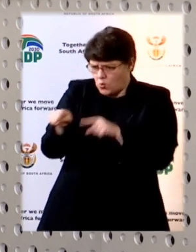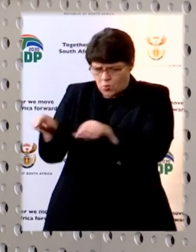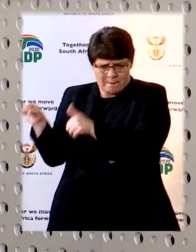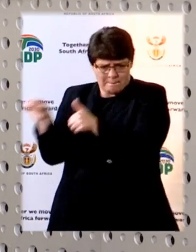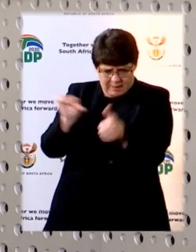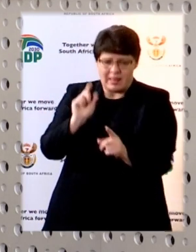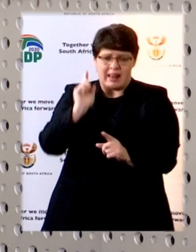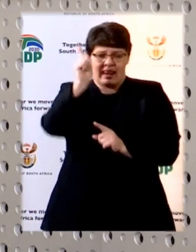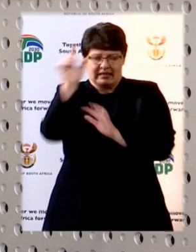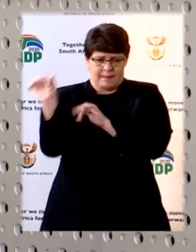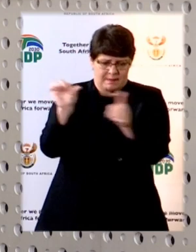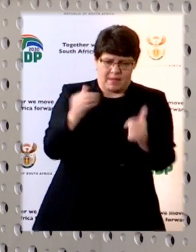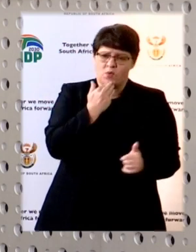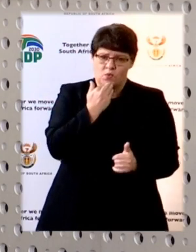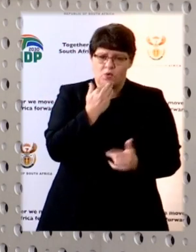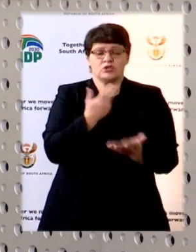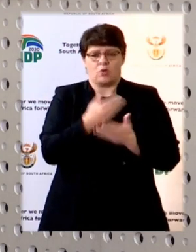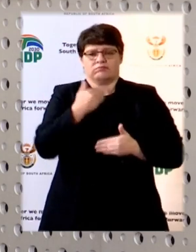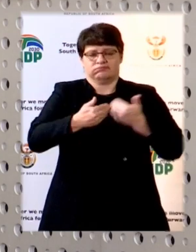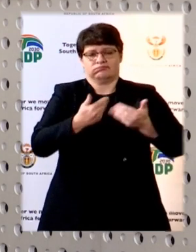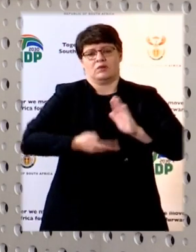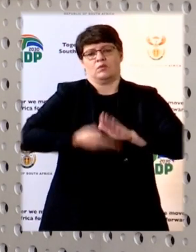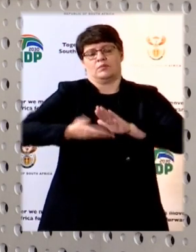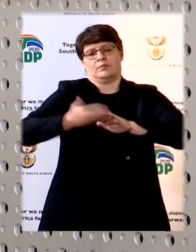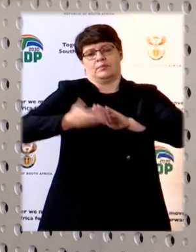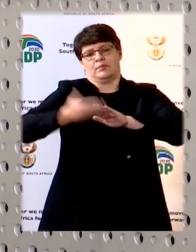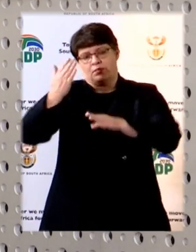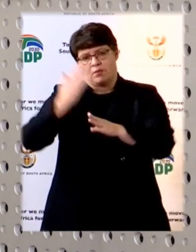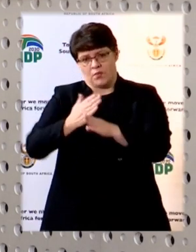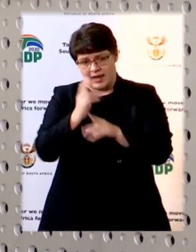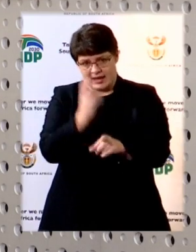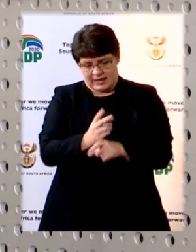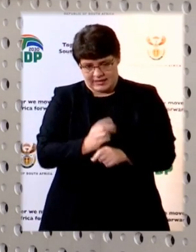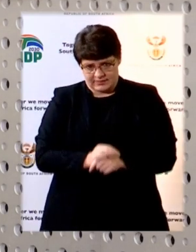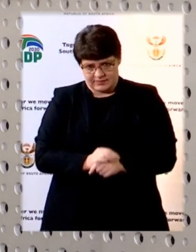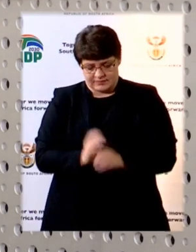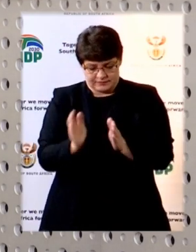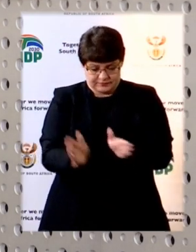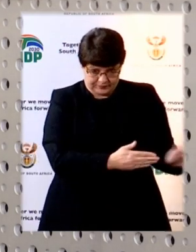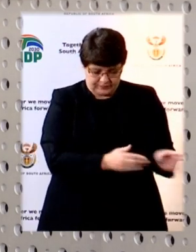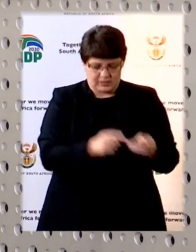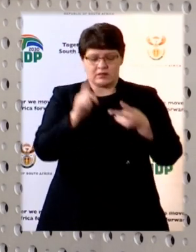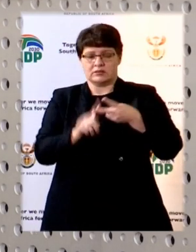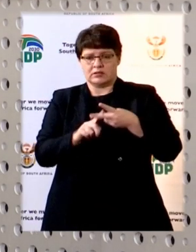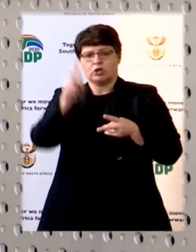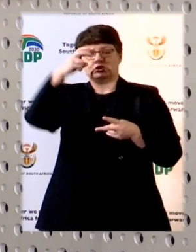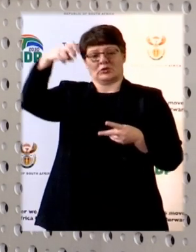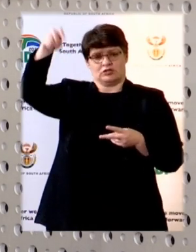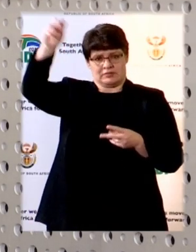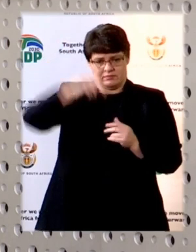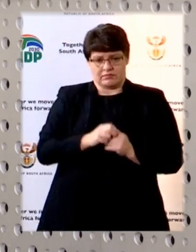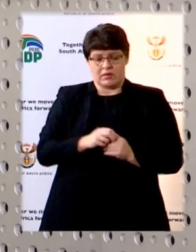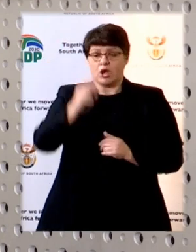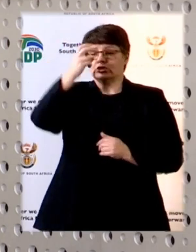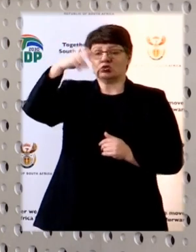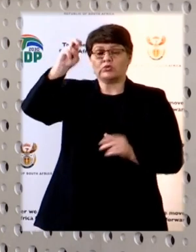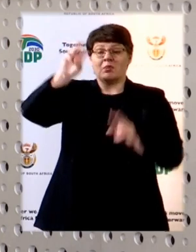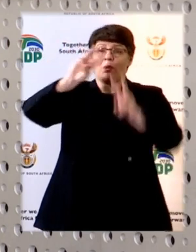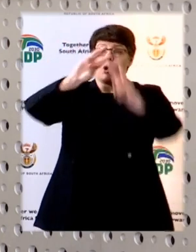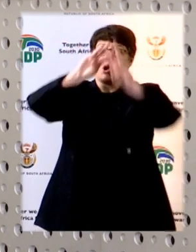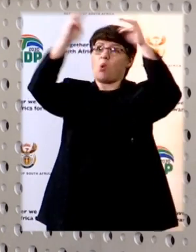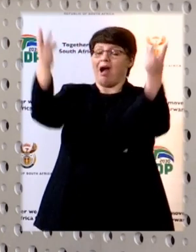prior to ramping up operations. On the tourism sector, there is no part of the tourism industry